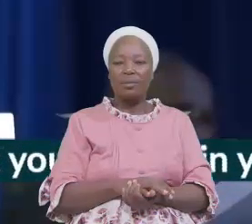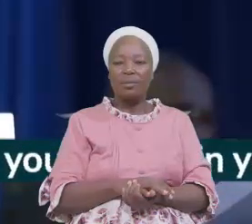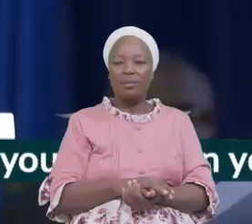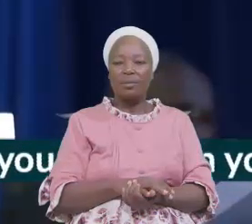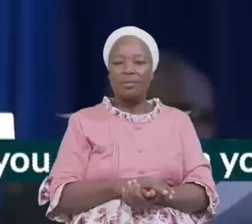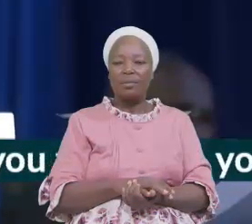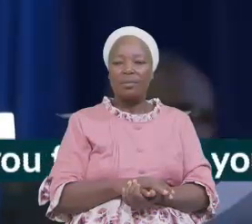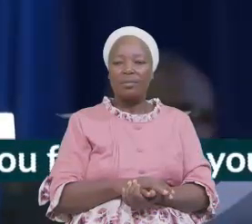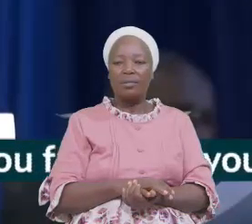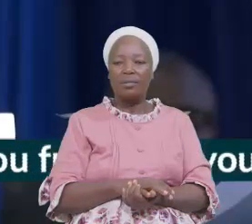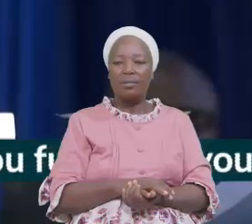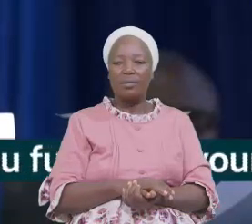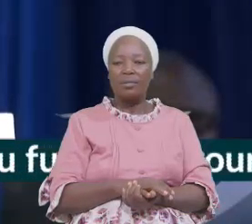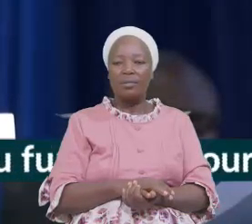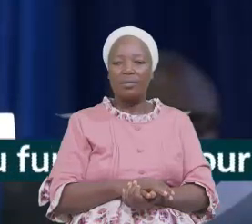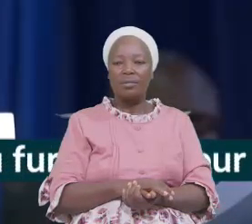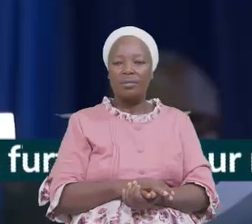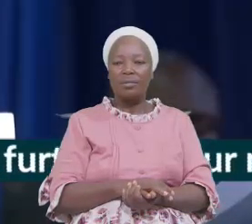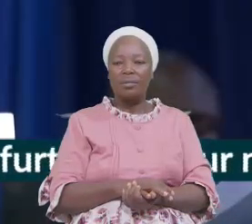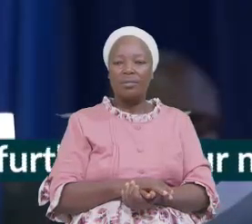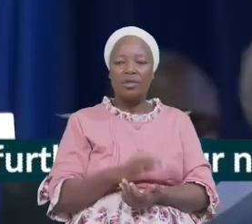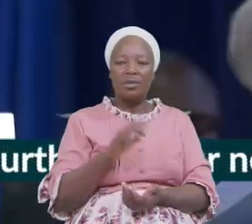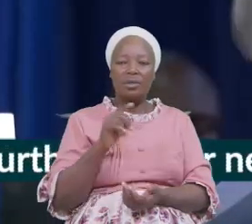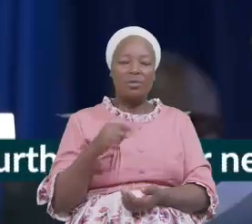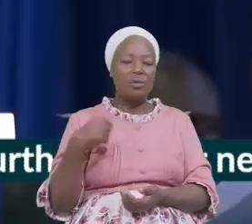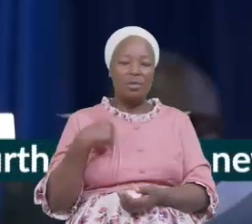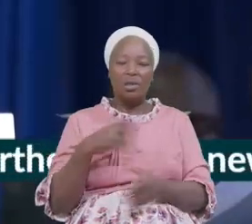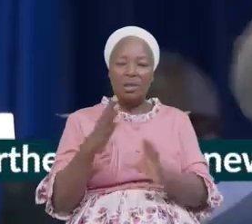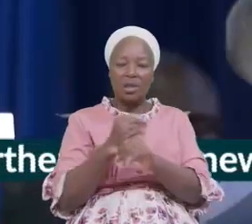We will take time to help you.